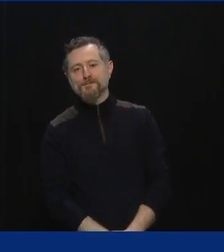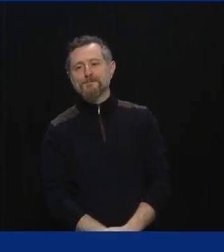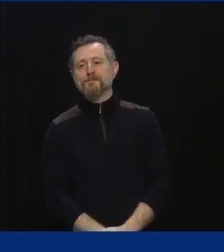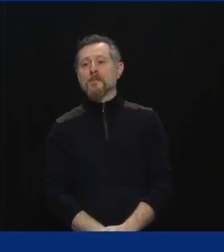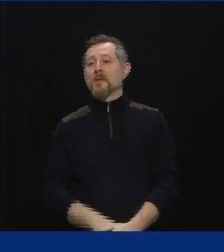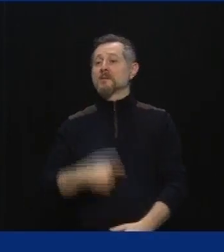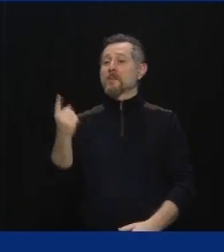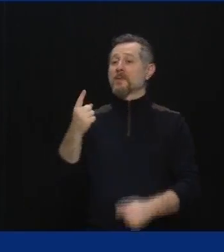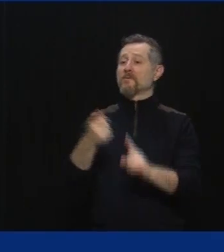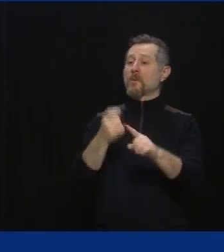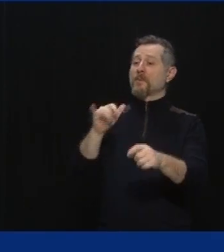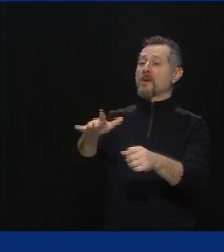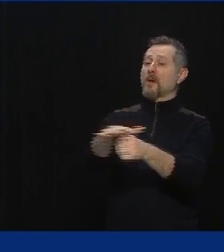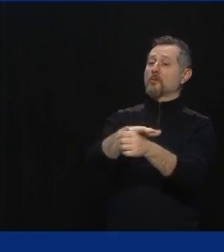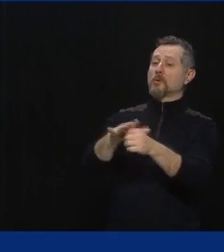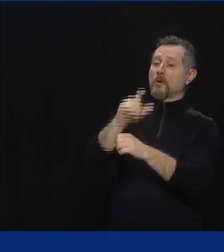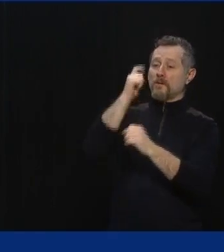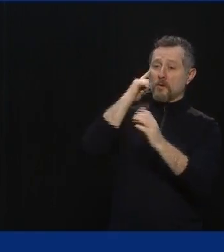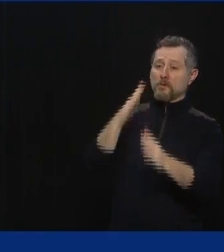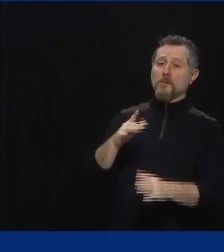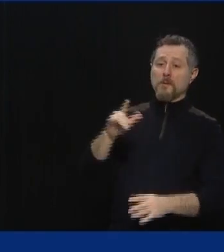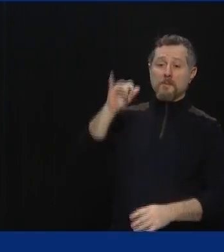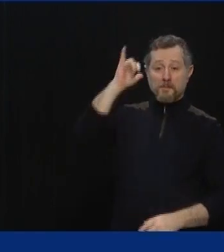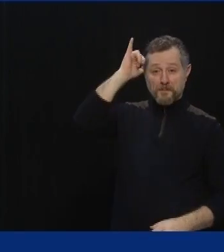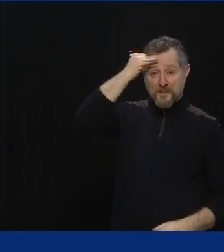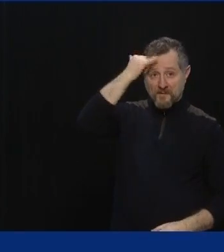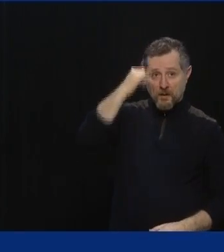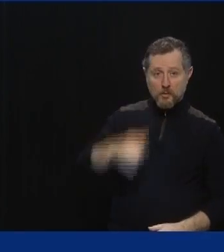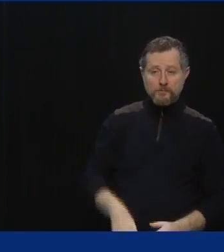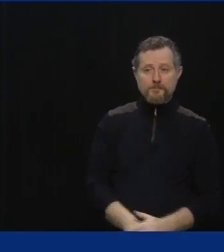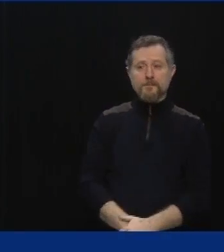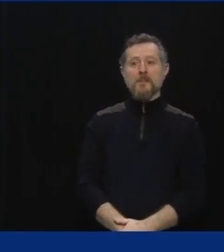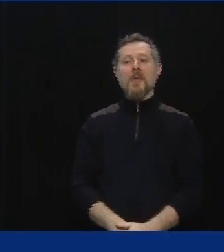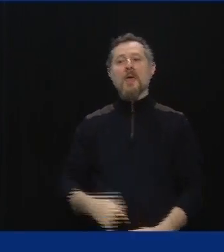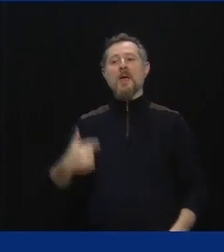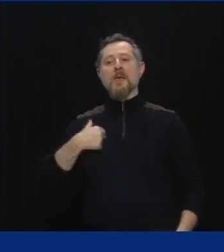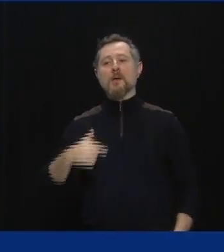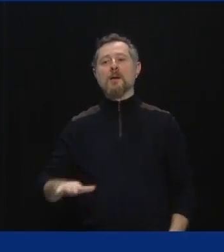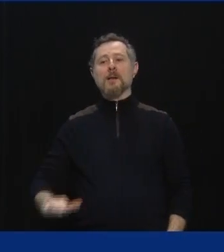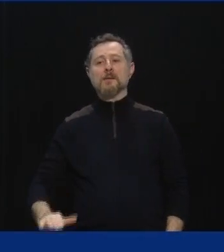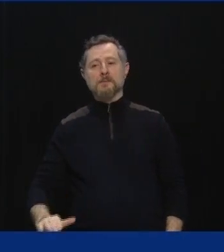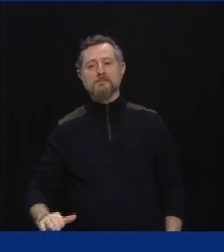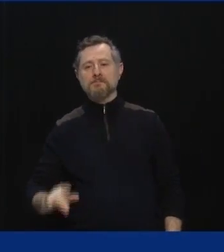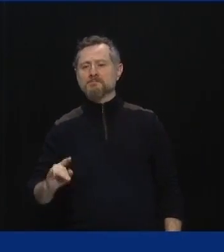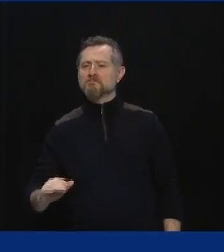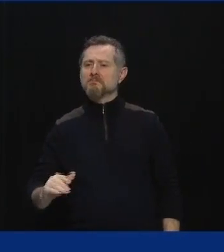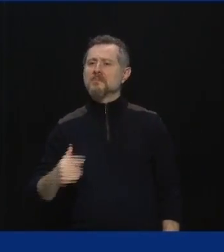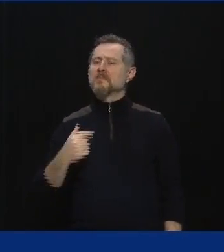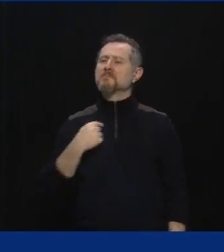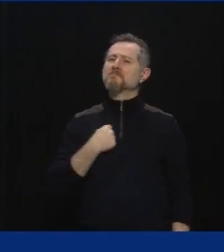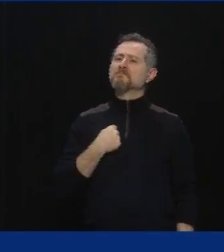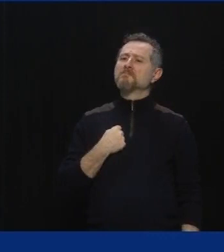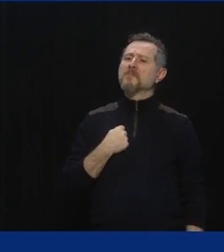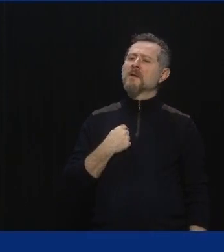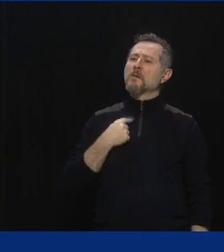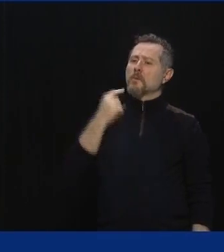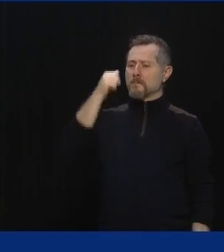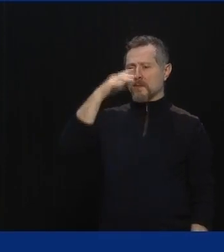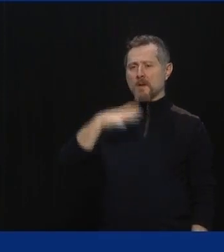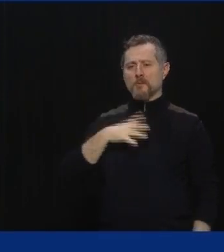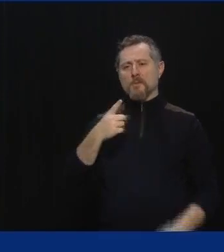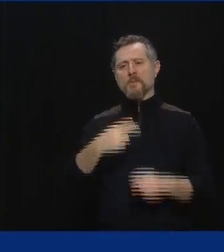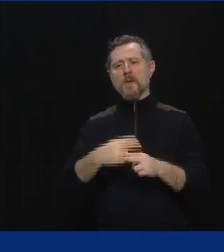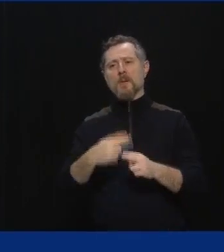from, Governor, from Buffalo, New York, when I was just a little kid coming in, by the name of Arthur O.